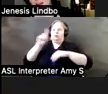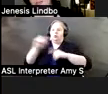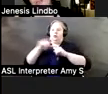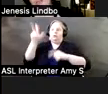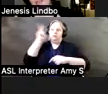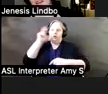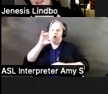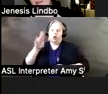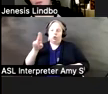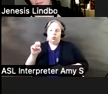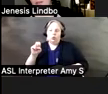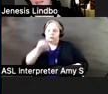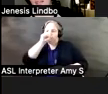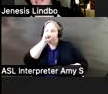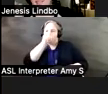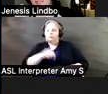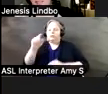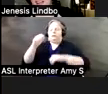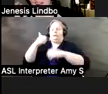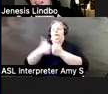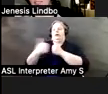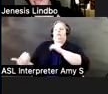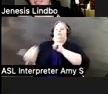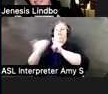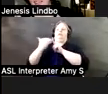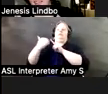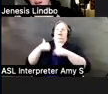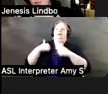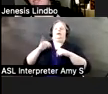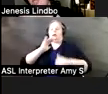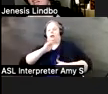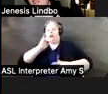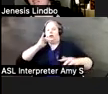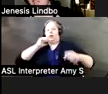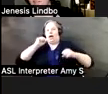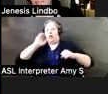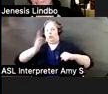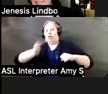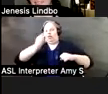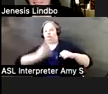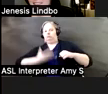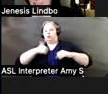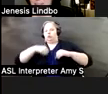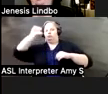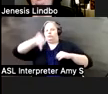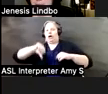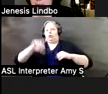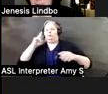I love that it prompted me to say, hey, it's gonna get loud, change this.